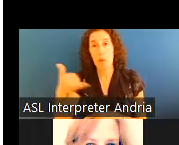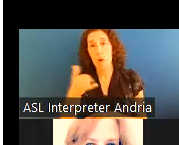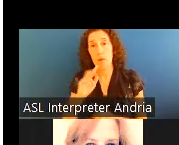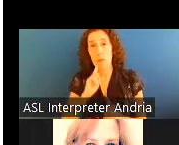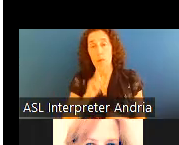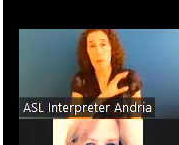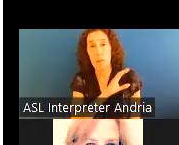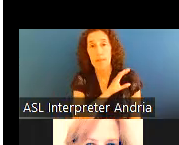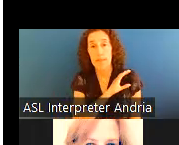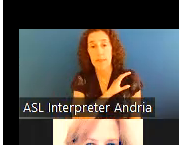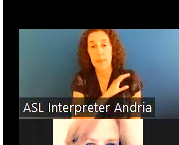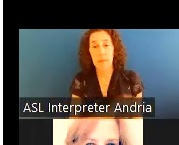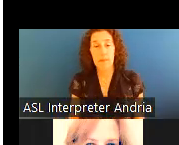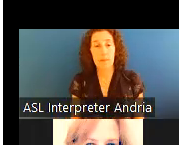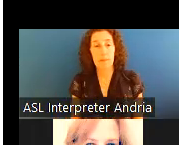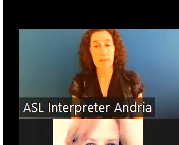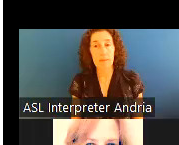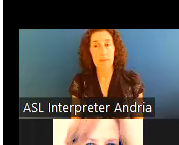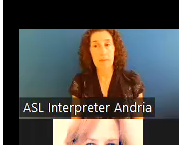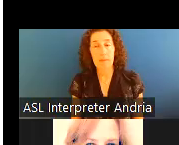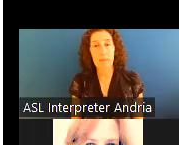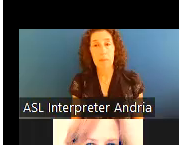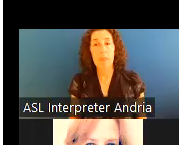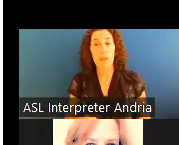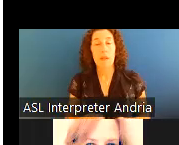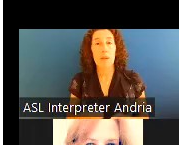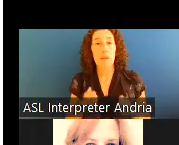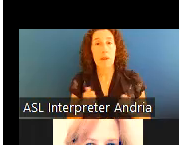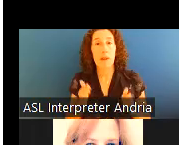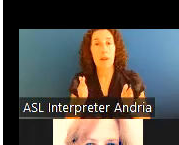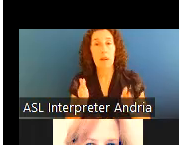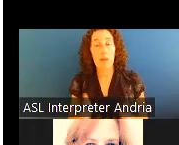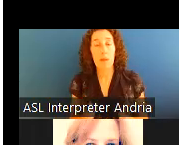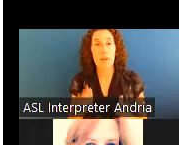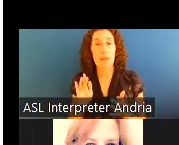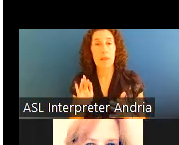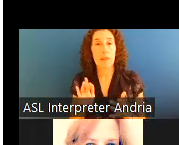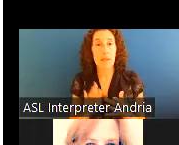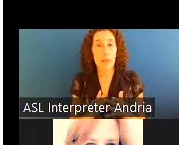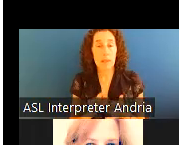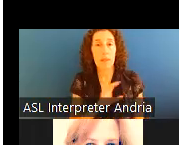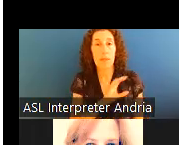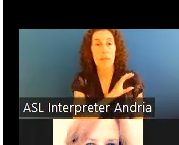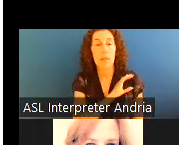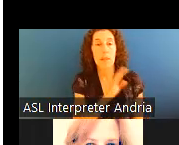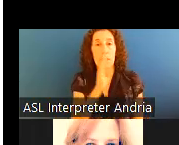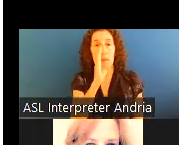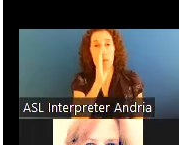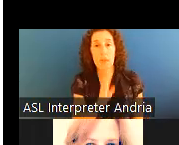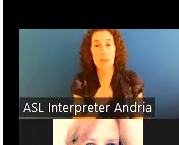Survivors might also contact law enforcement directly themselves. So survivors can do that obviously by